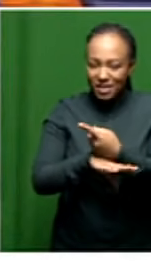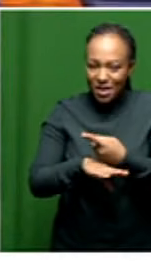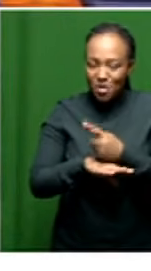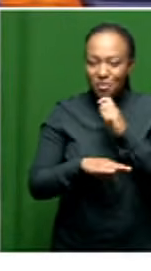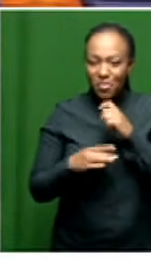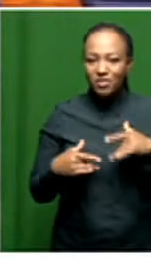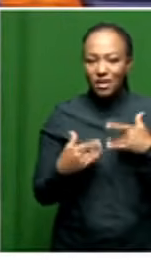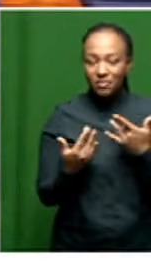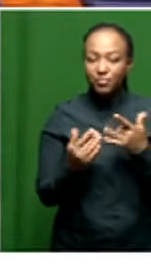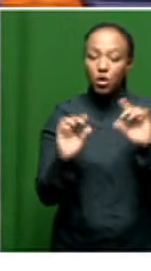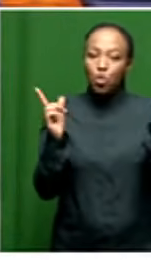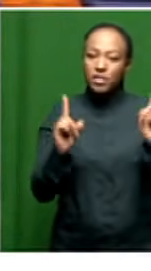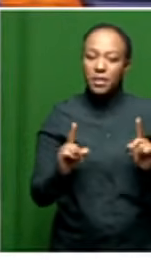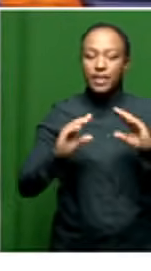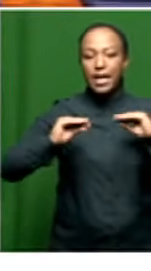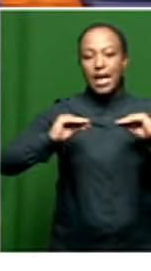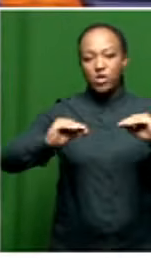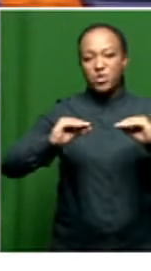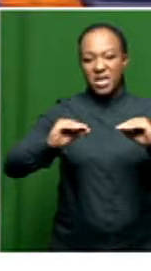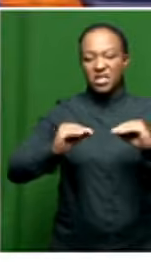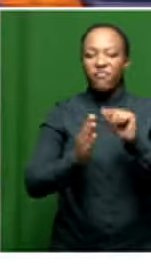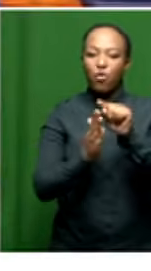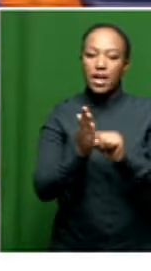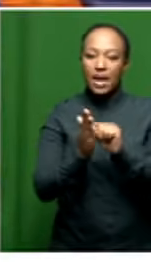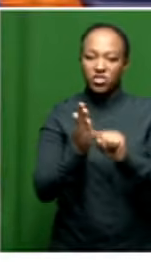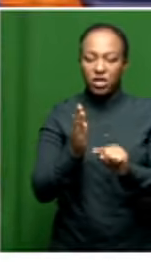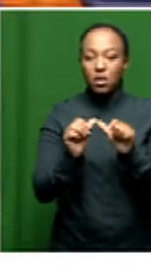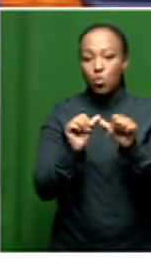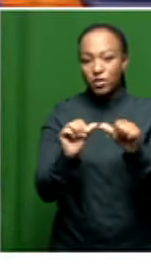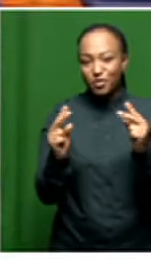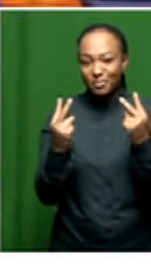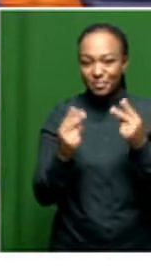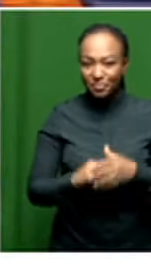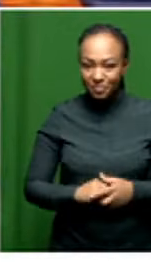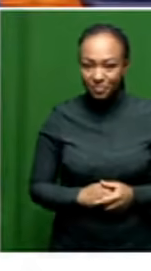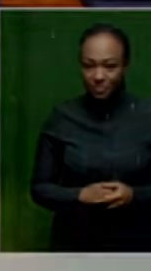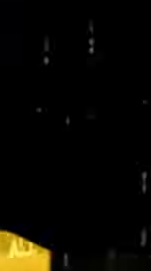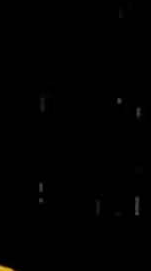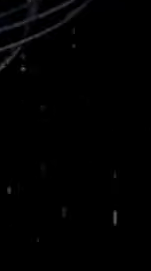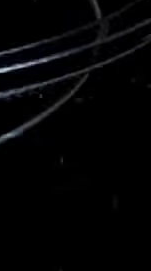Morning Live on our special education election program. Do stay tuned.